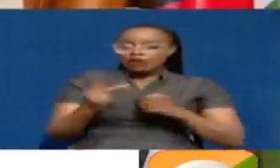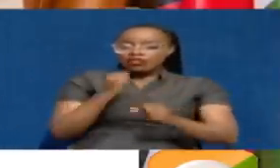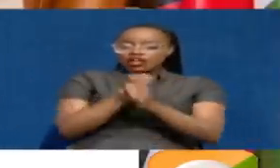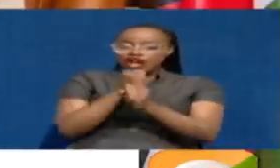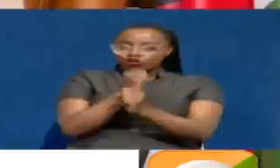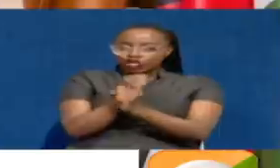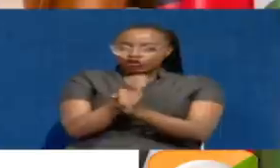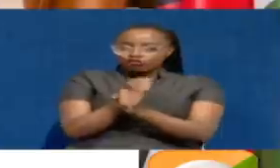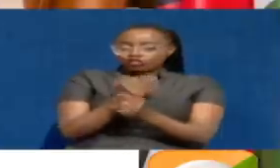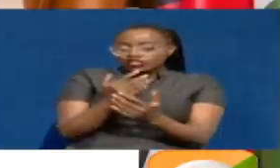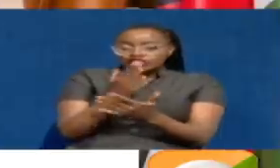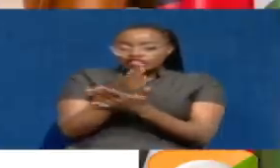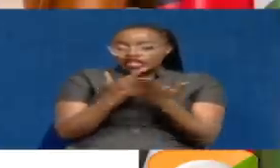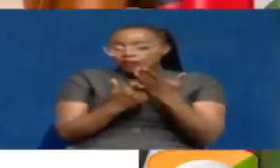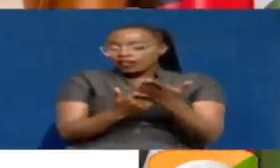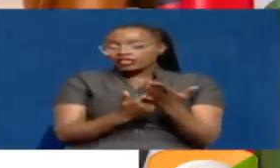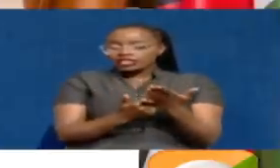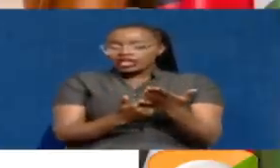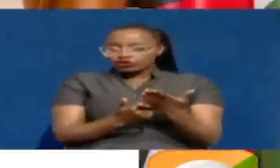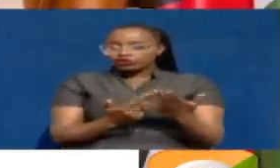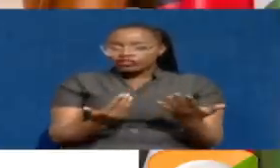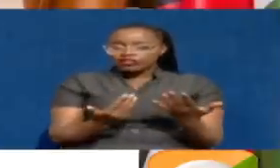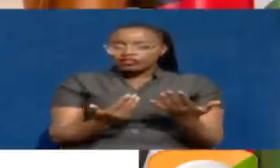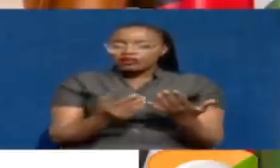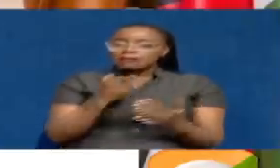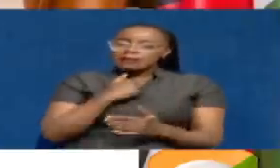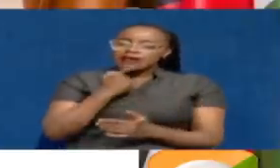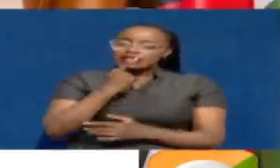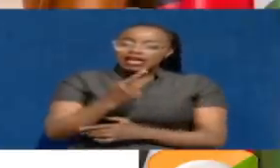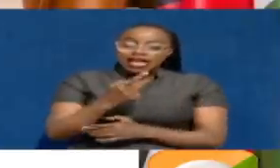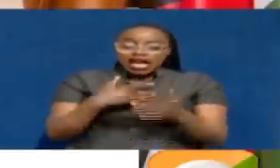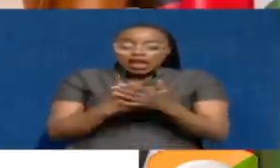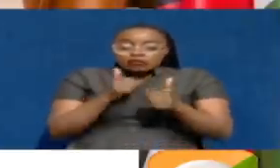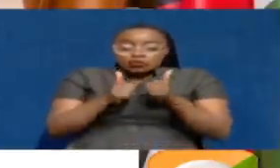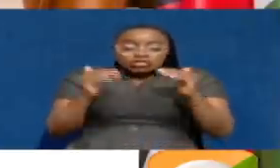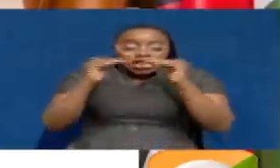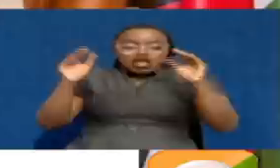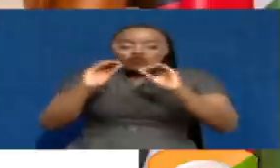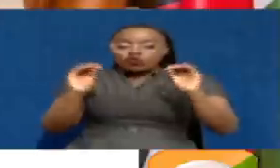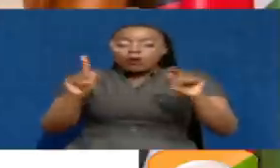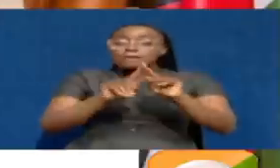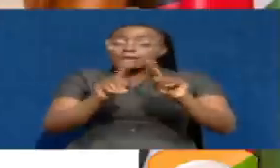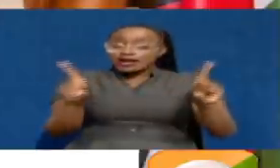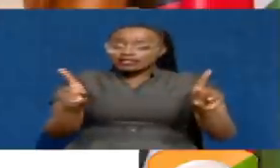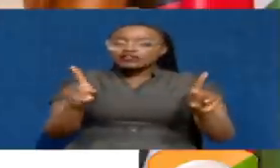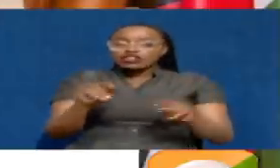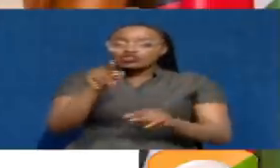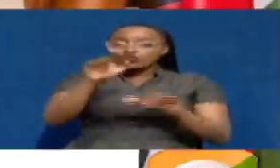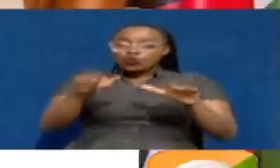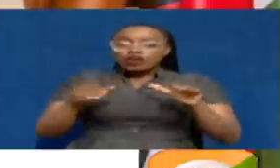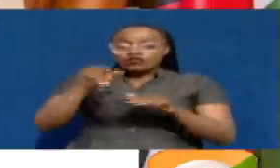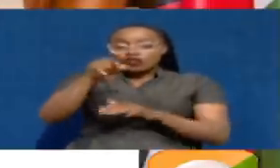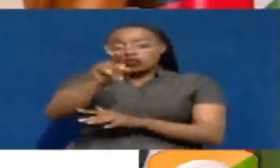out talks. So I won't tell you how far they are. You just wait for